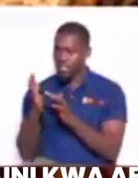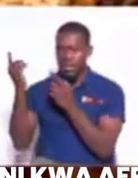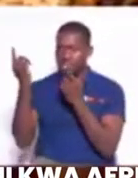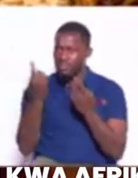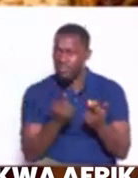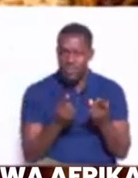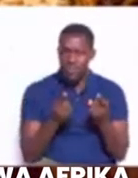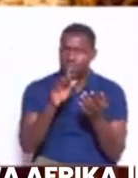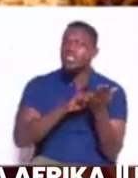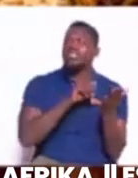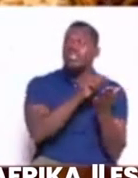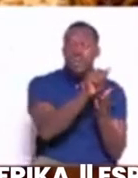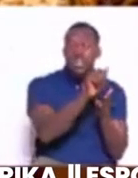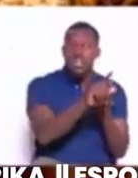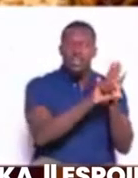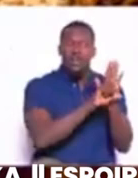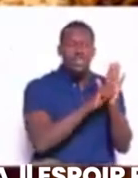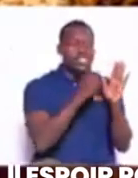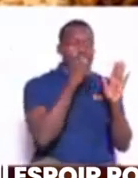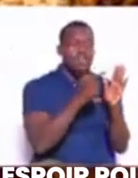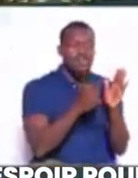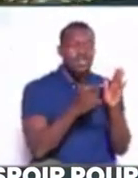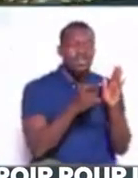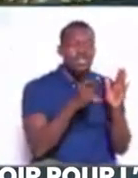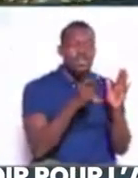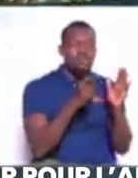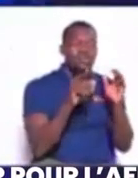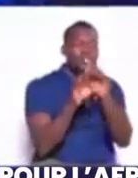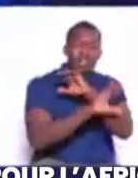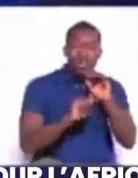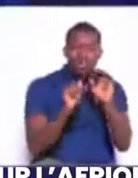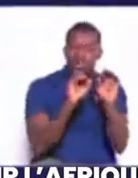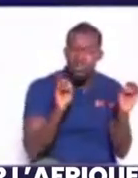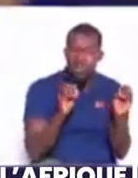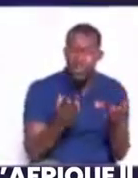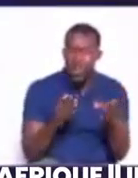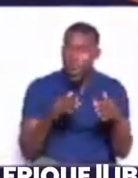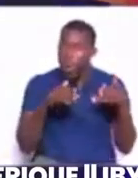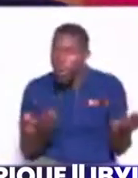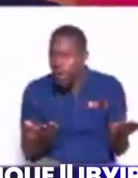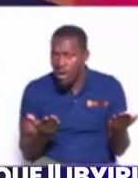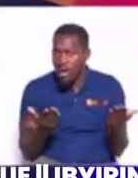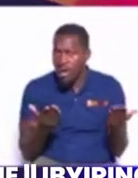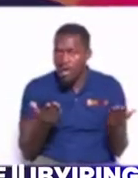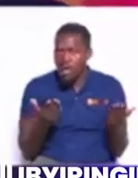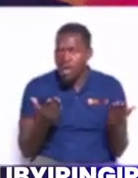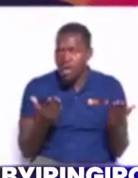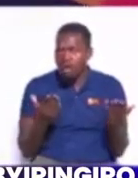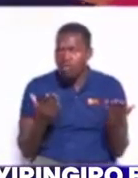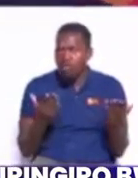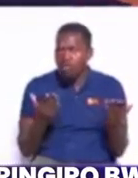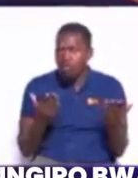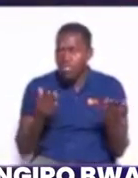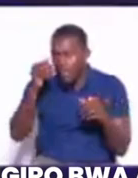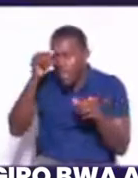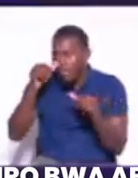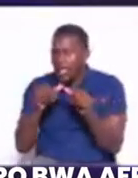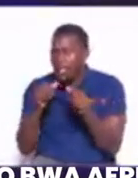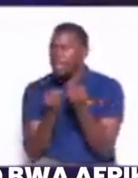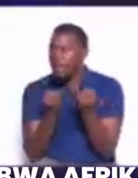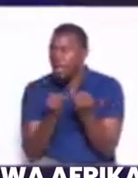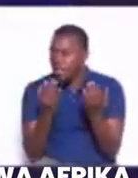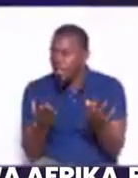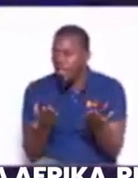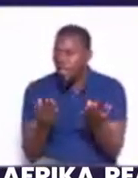Did he come to destroy the law that said, "Thou shalt not commit adultery"? Not at all. Did he come to destroy the law that said, "Remember the Sabbath," that he wrote with